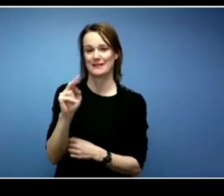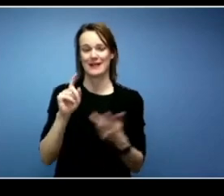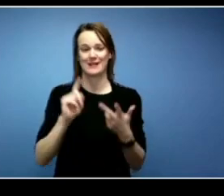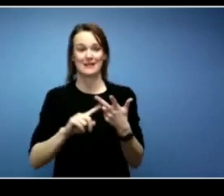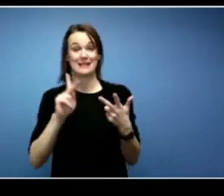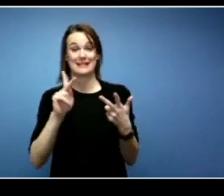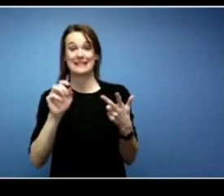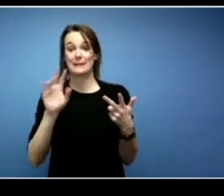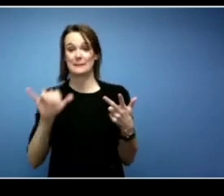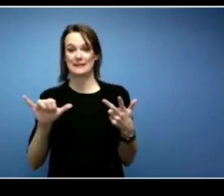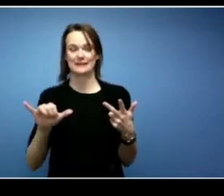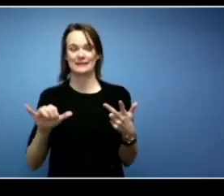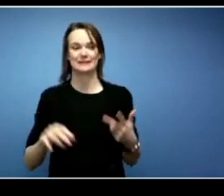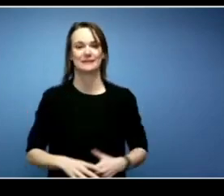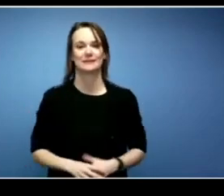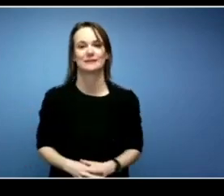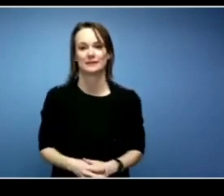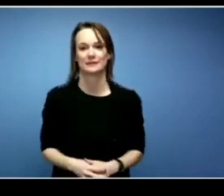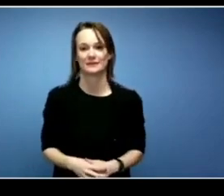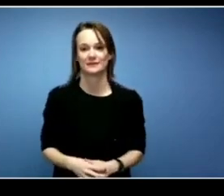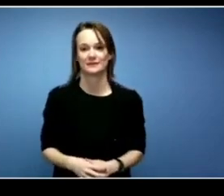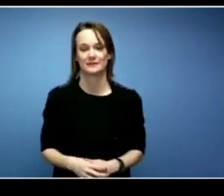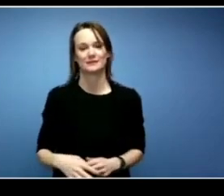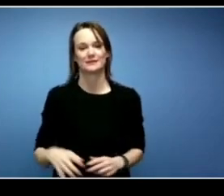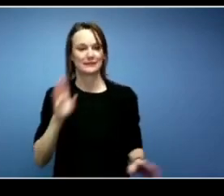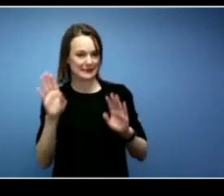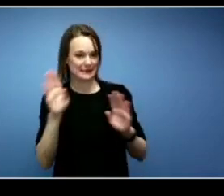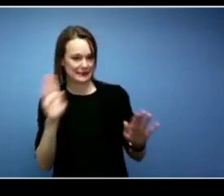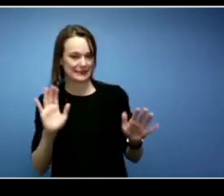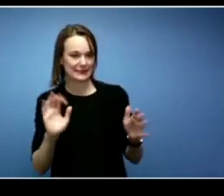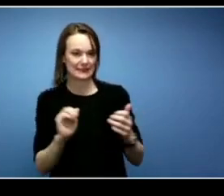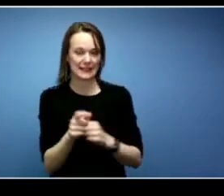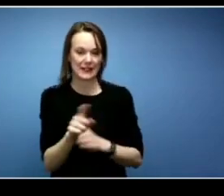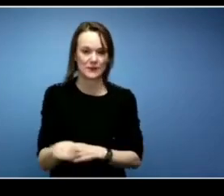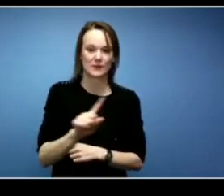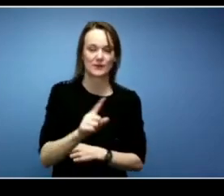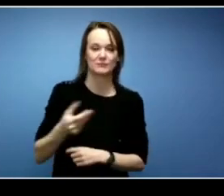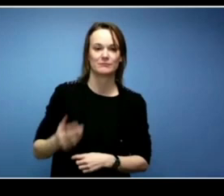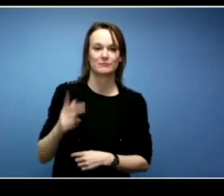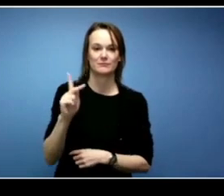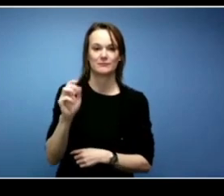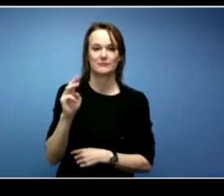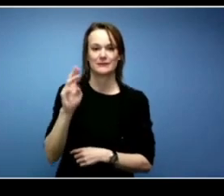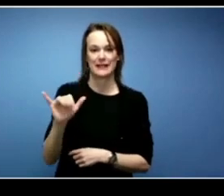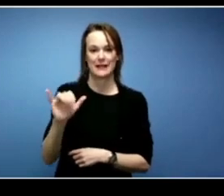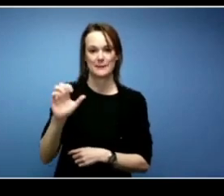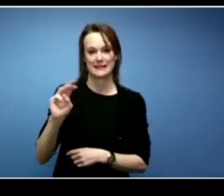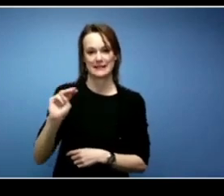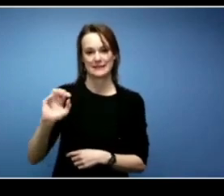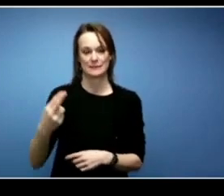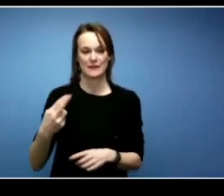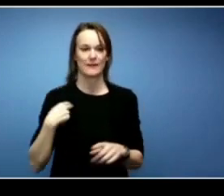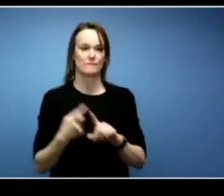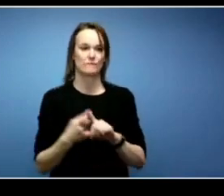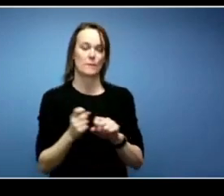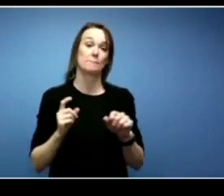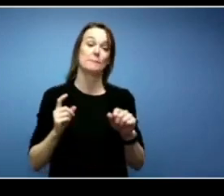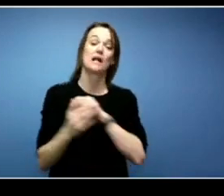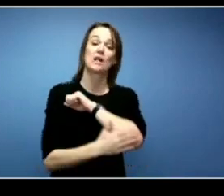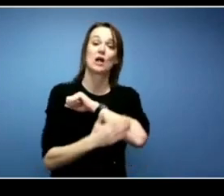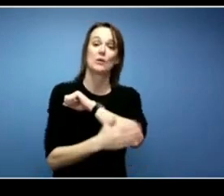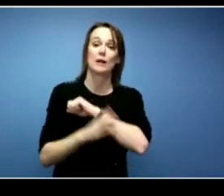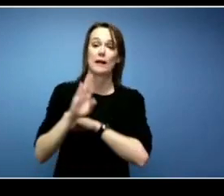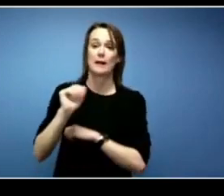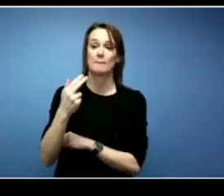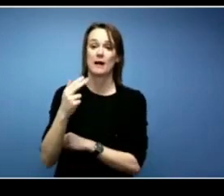up. How y'all doing, everybody? My name is Kemi Smith from the Bahamas. Grew up in Florida half my life.